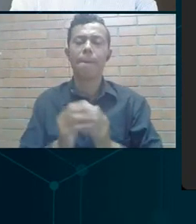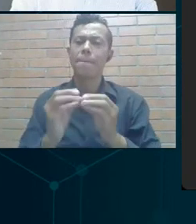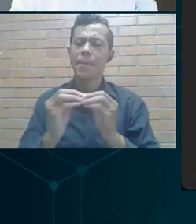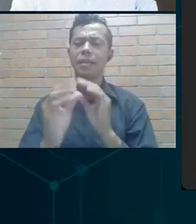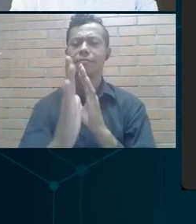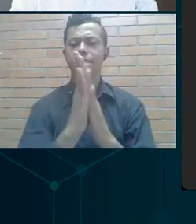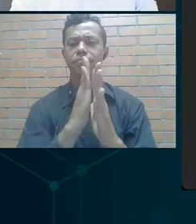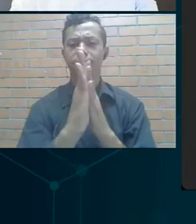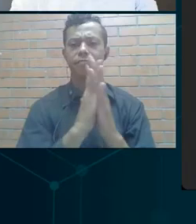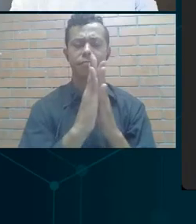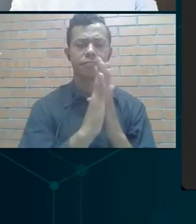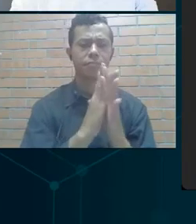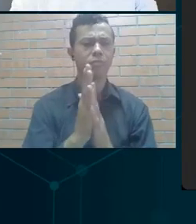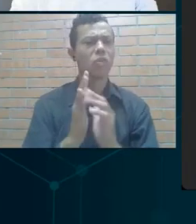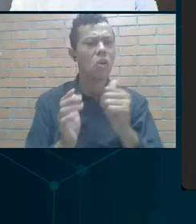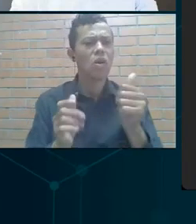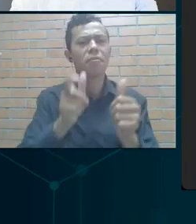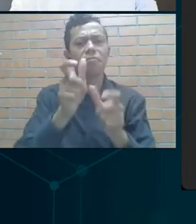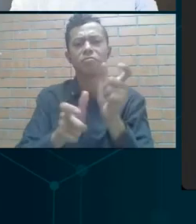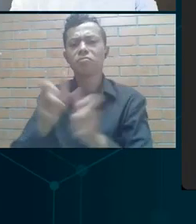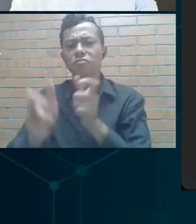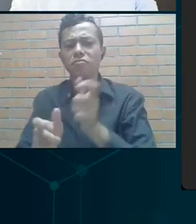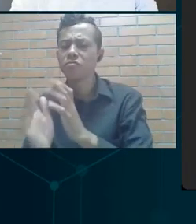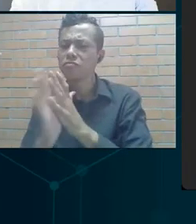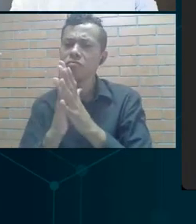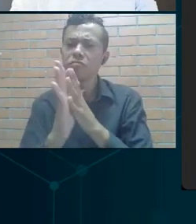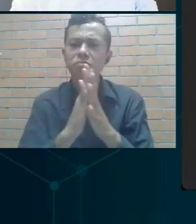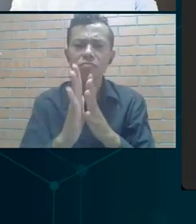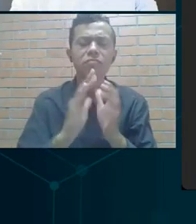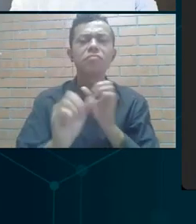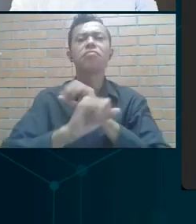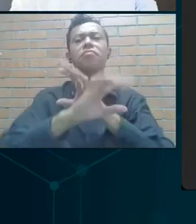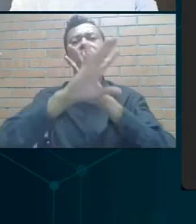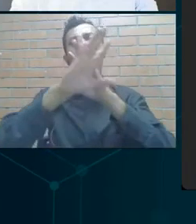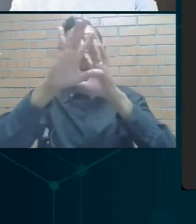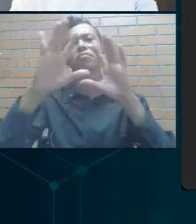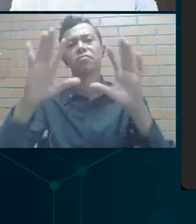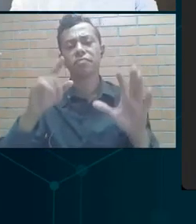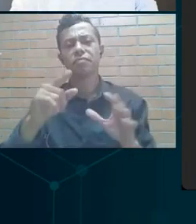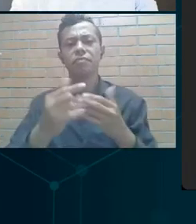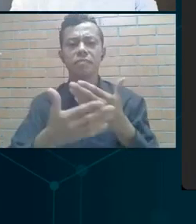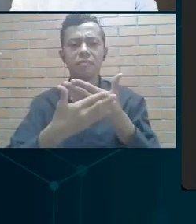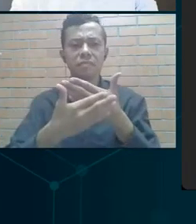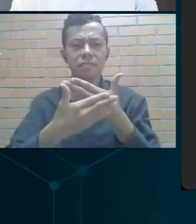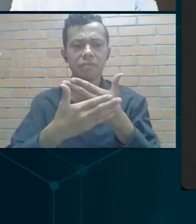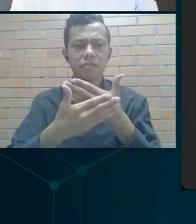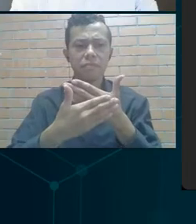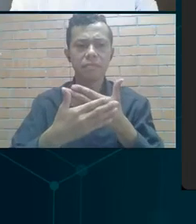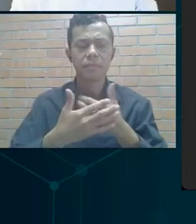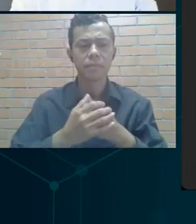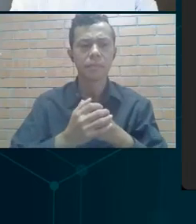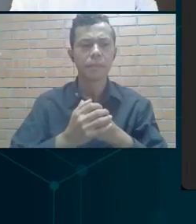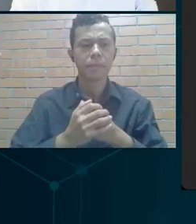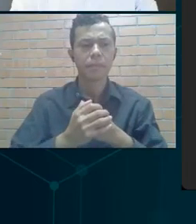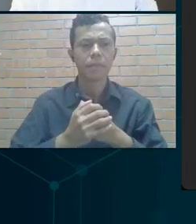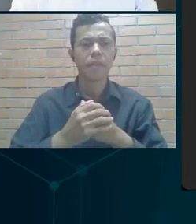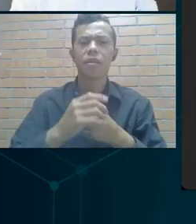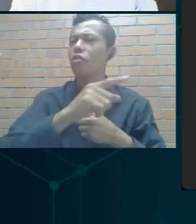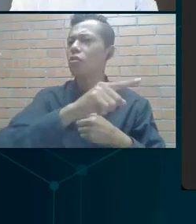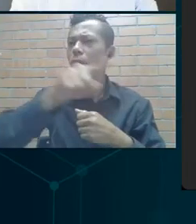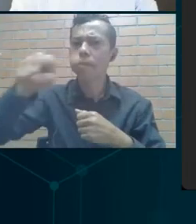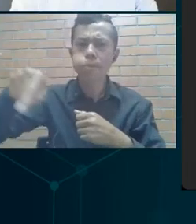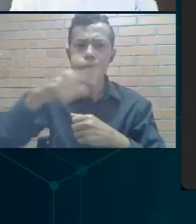browser. So that's one of the main building blocks that you have to master. And typically the language of, we call it